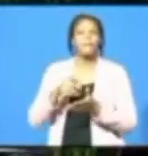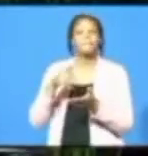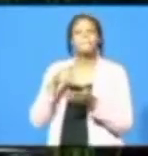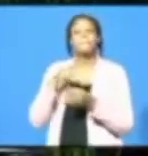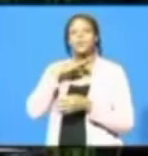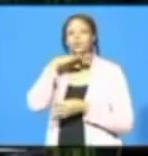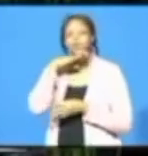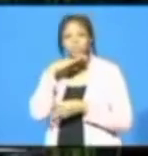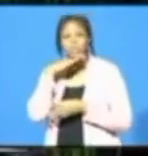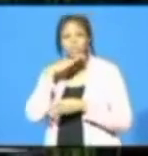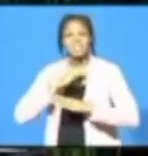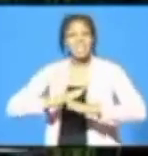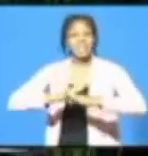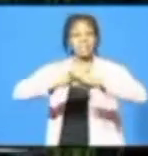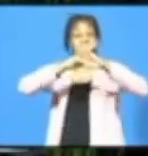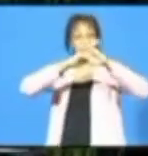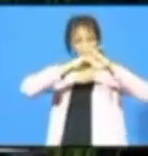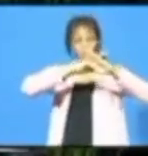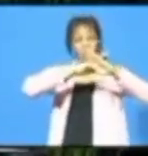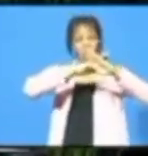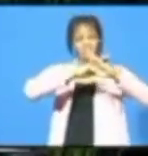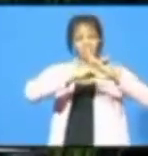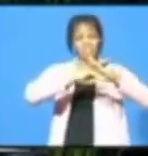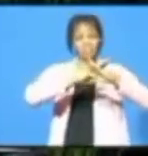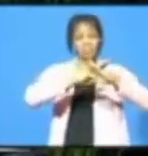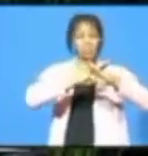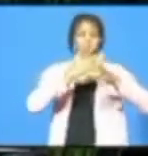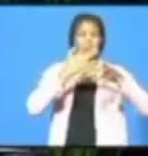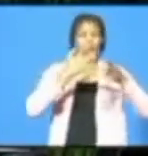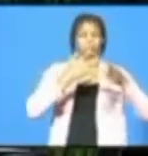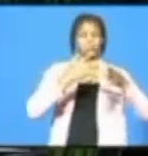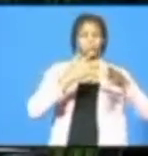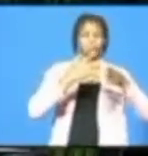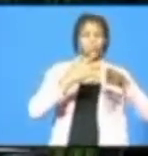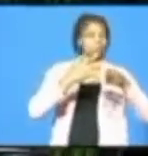a hindrance to productivity.